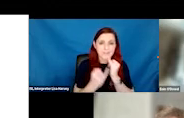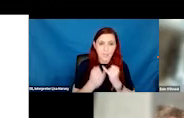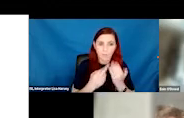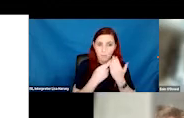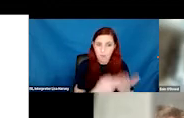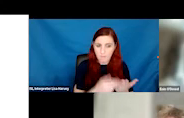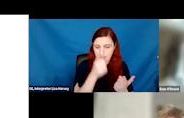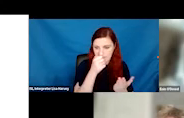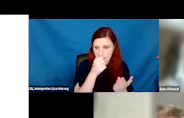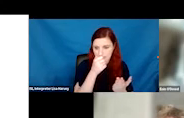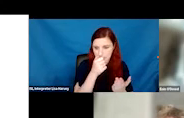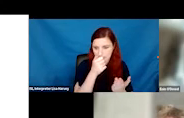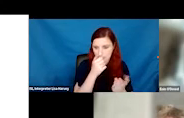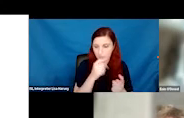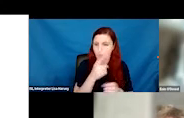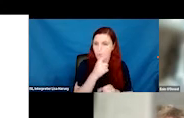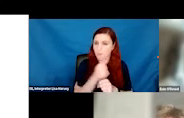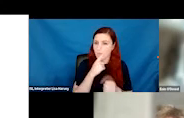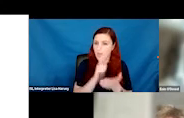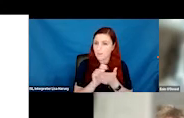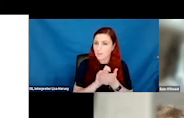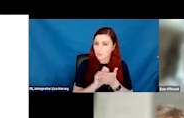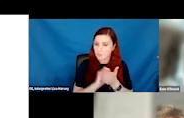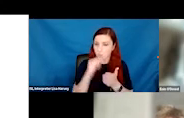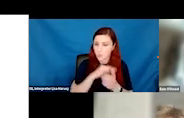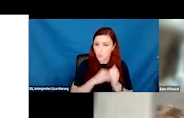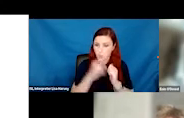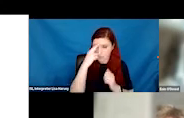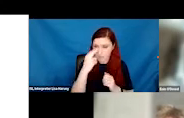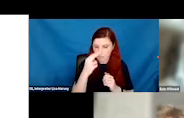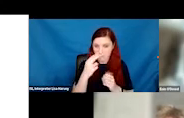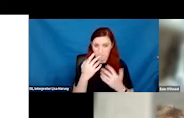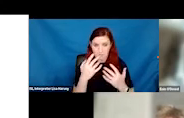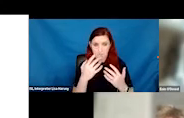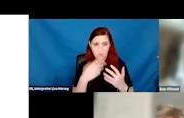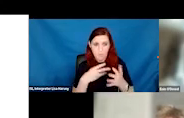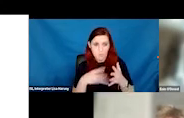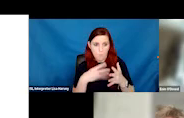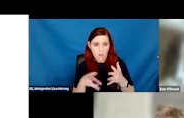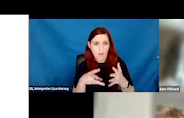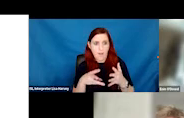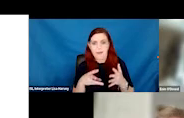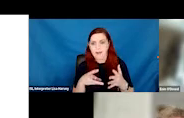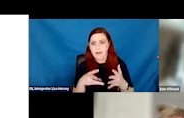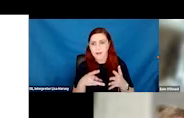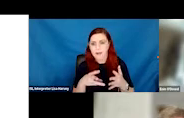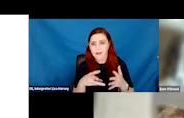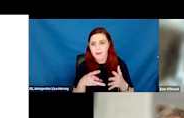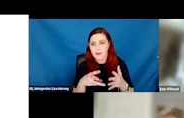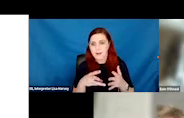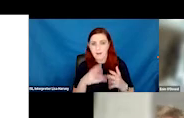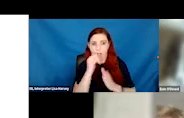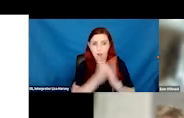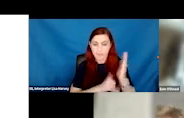requirements, it's important to understand the structures of when and how to apply the regulations. Under Article 8,